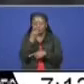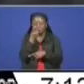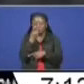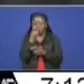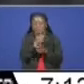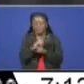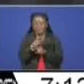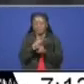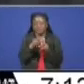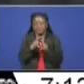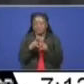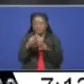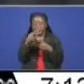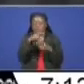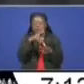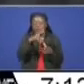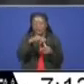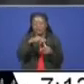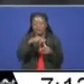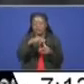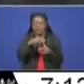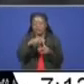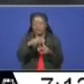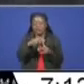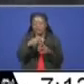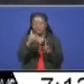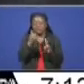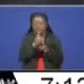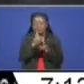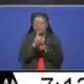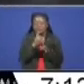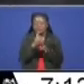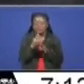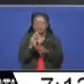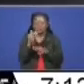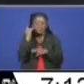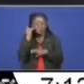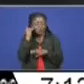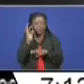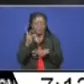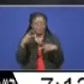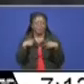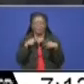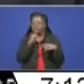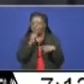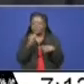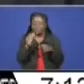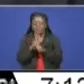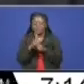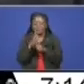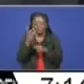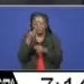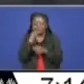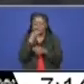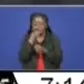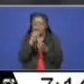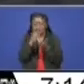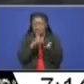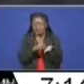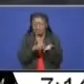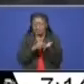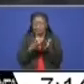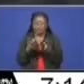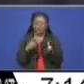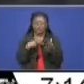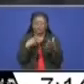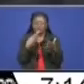that, knowing that we do have a manpower shortage locally, we've reached out to our international colleagues, such as the American Dental Association